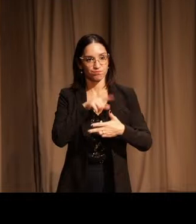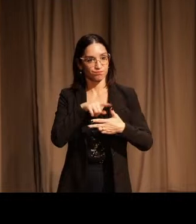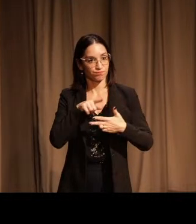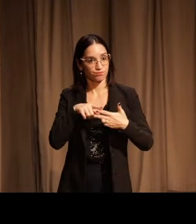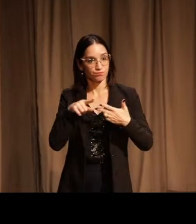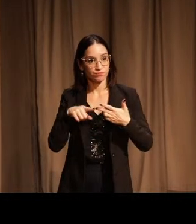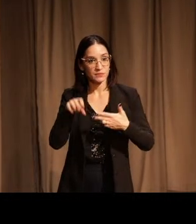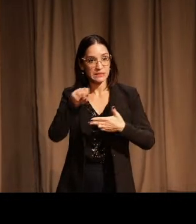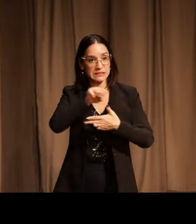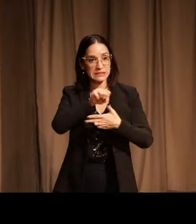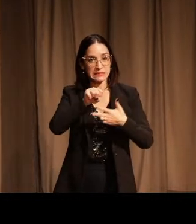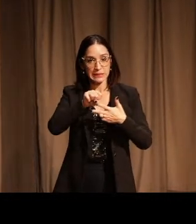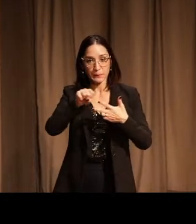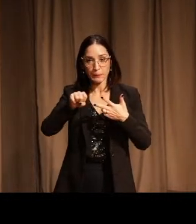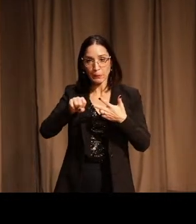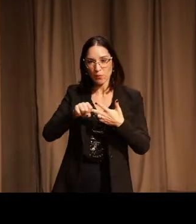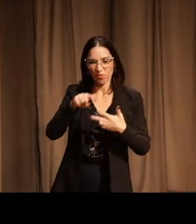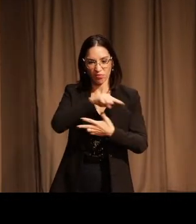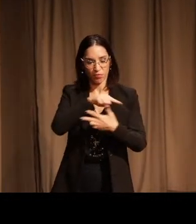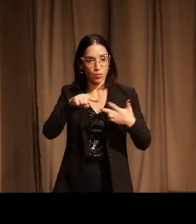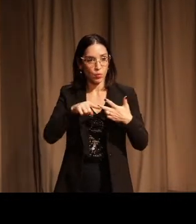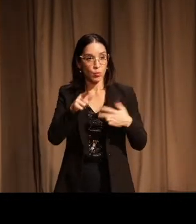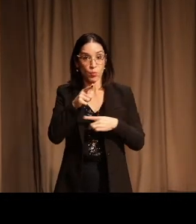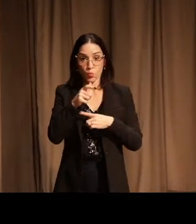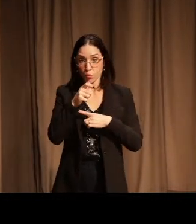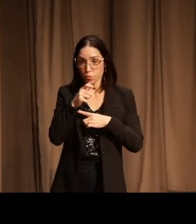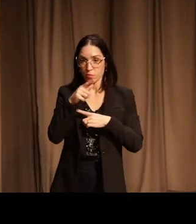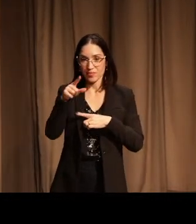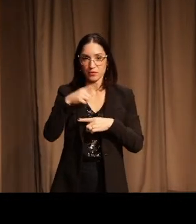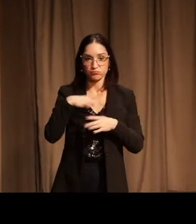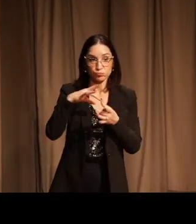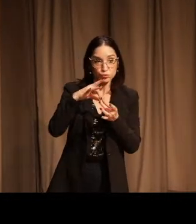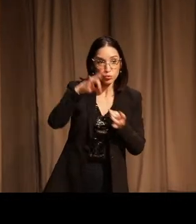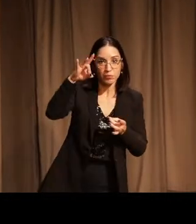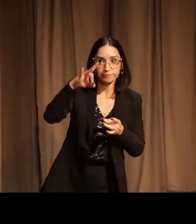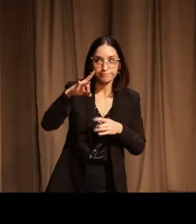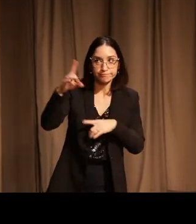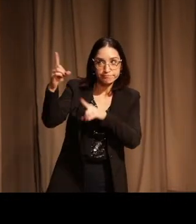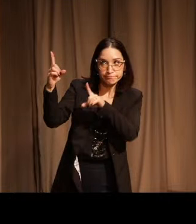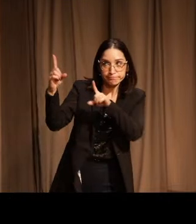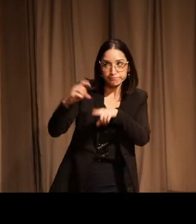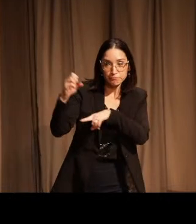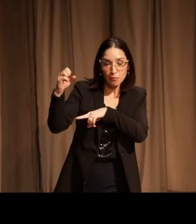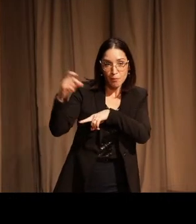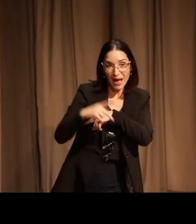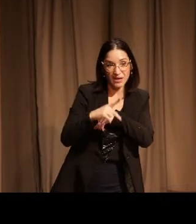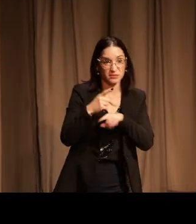are they the souls returning from the center of the earth?